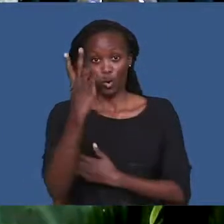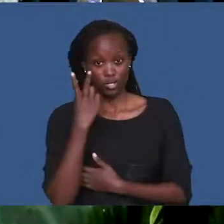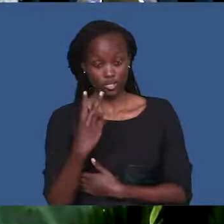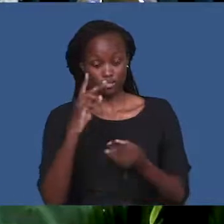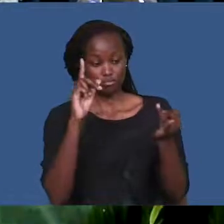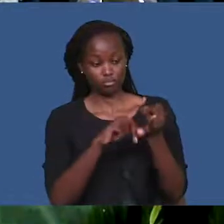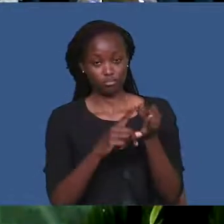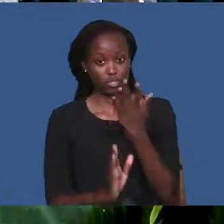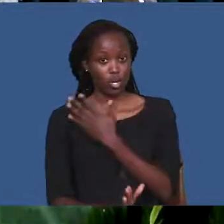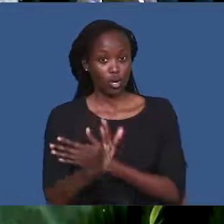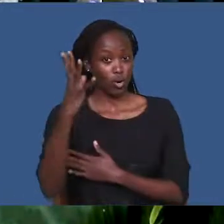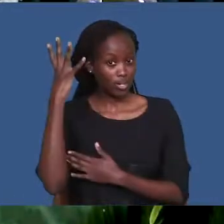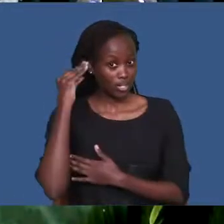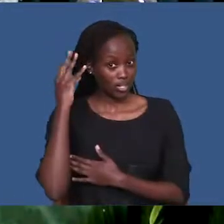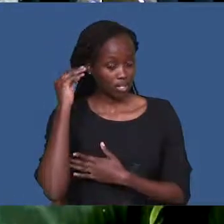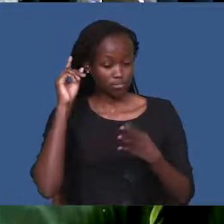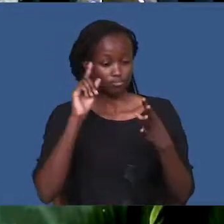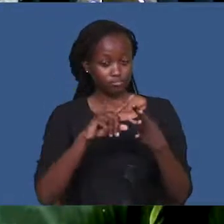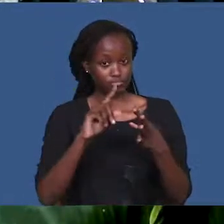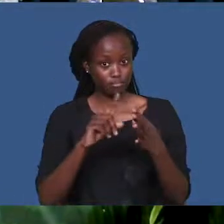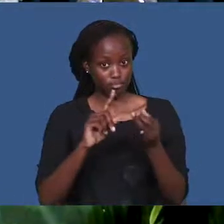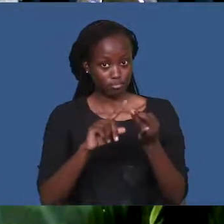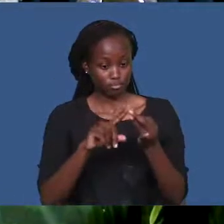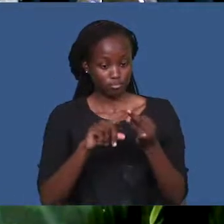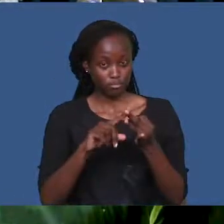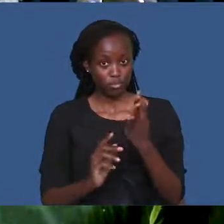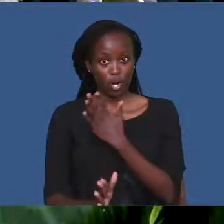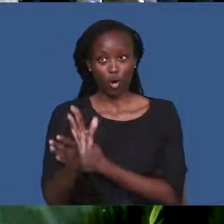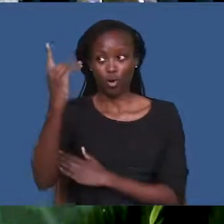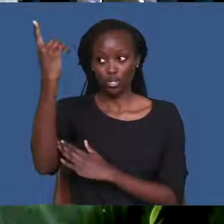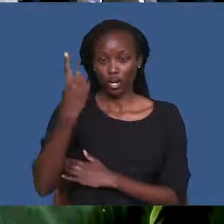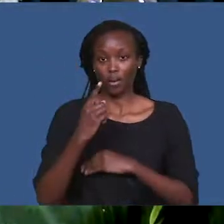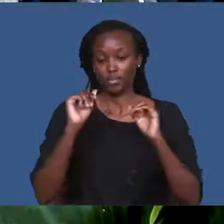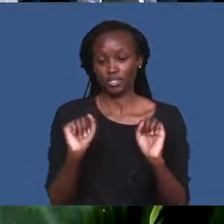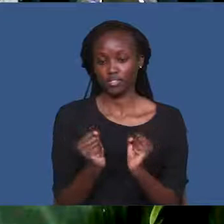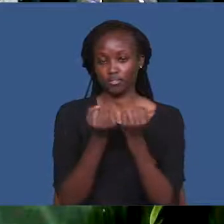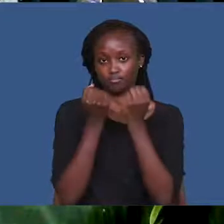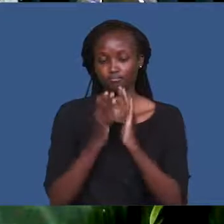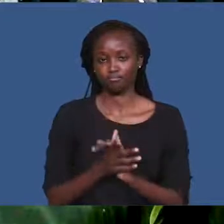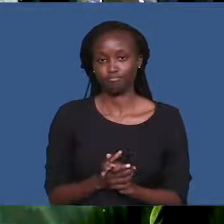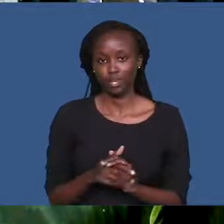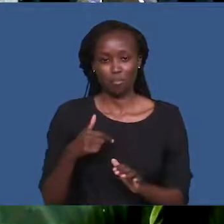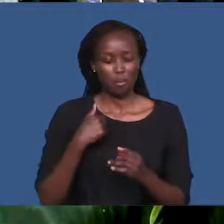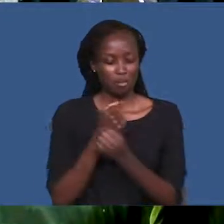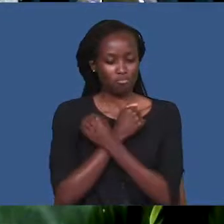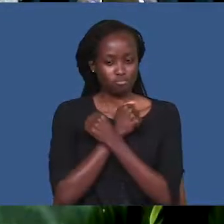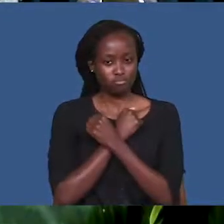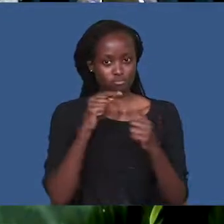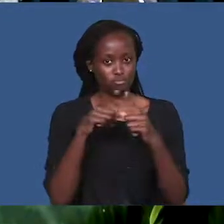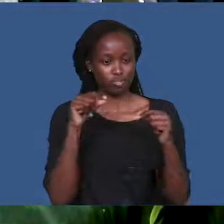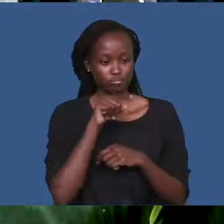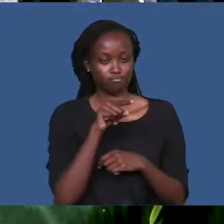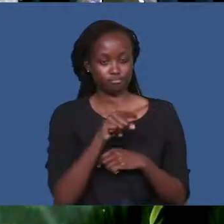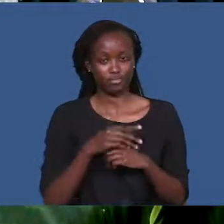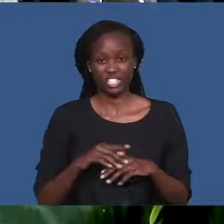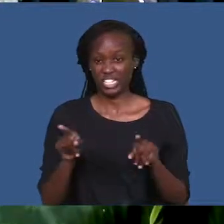hears, and God comes to deliver. I love this scripture so much, and